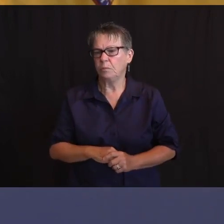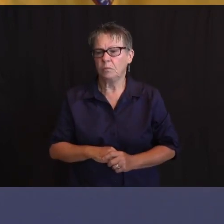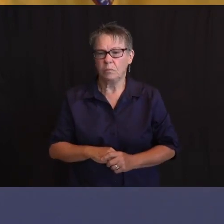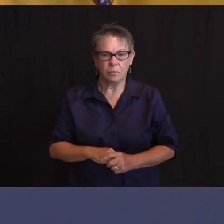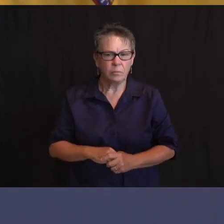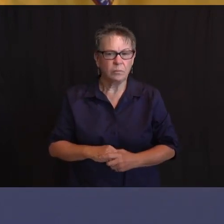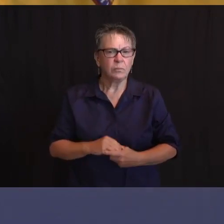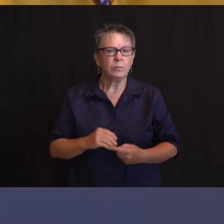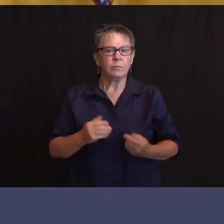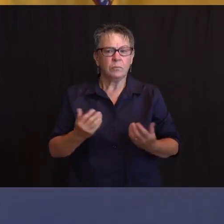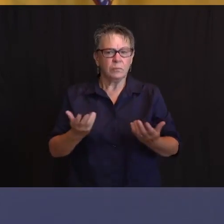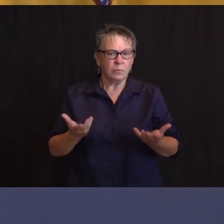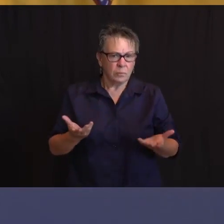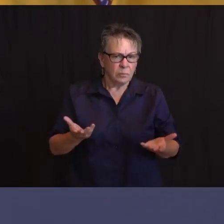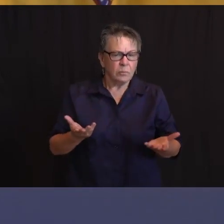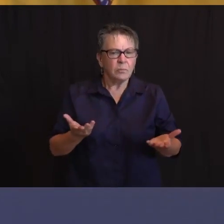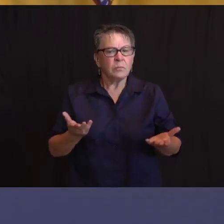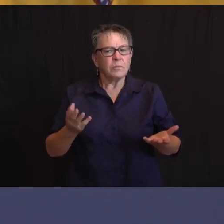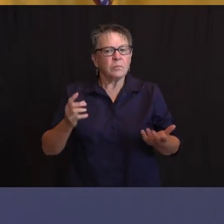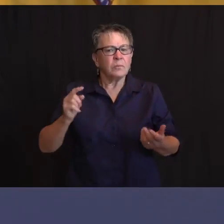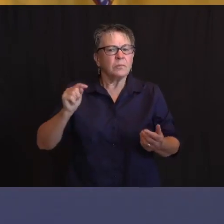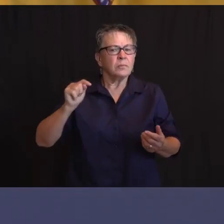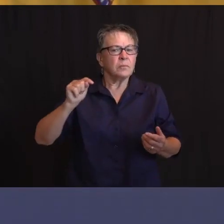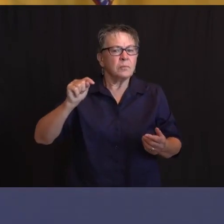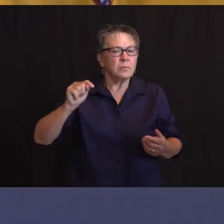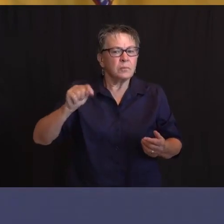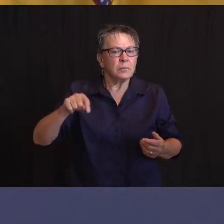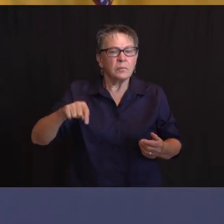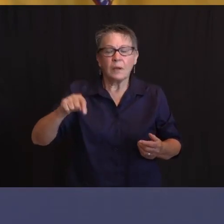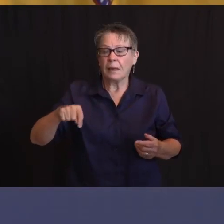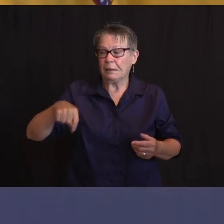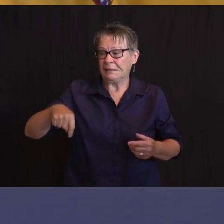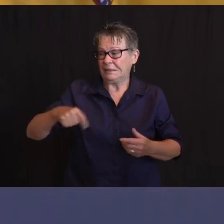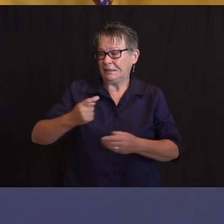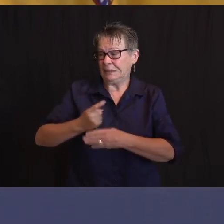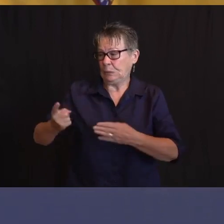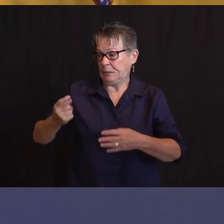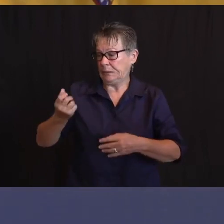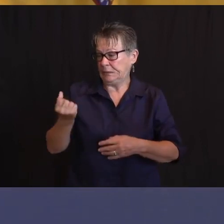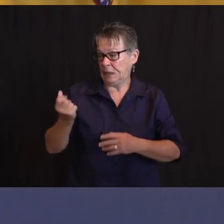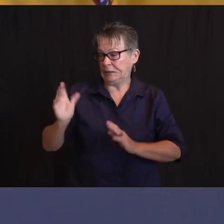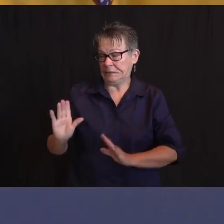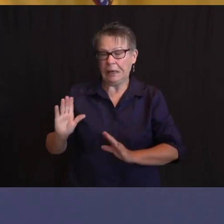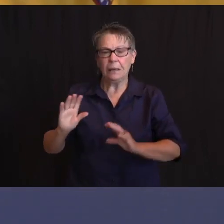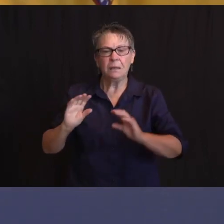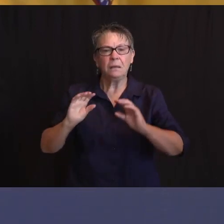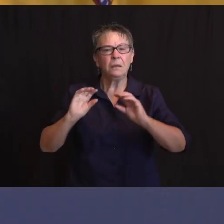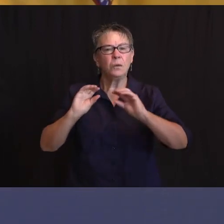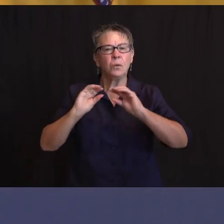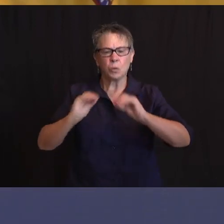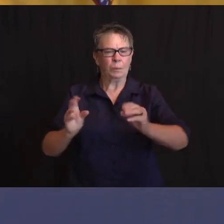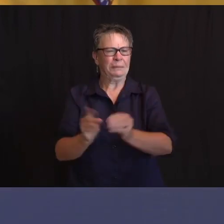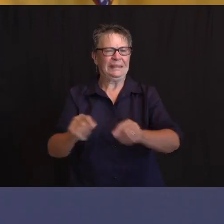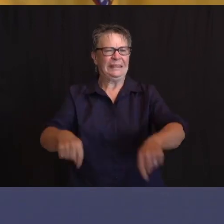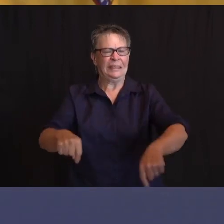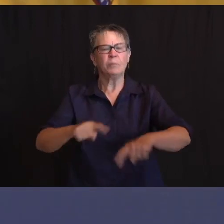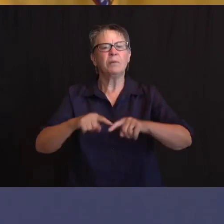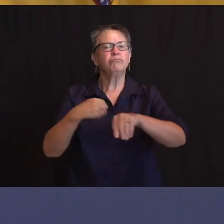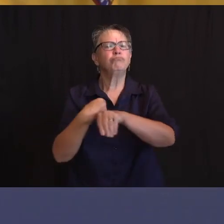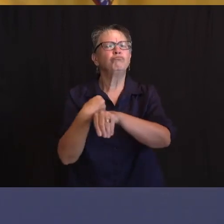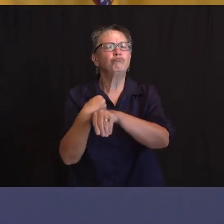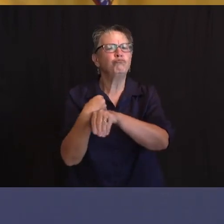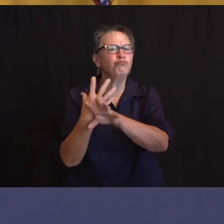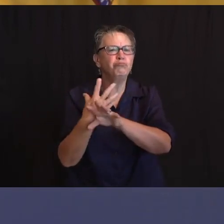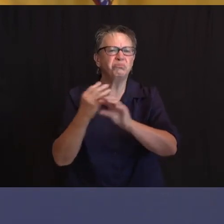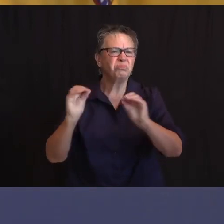over the weekend, unless there's a reason to get you live, and we reserve that right if we think it's meaningful.